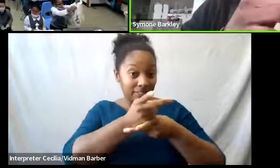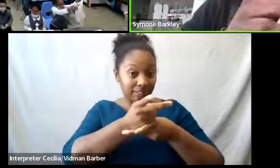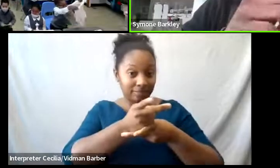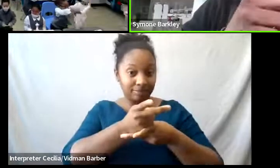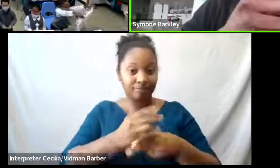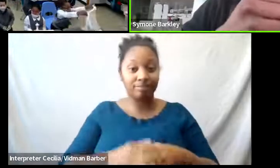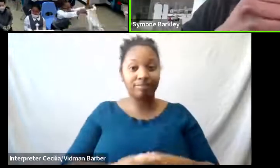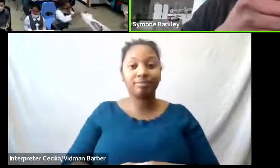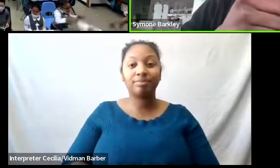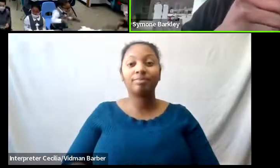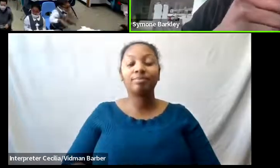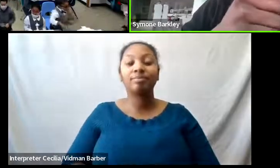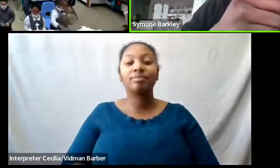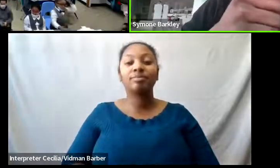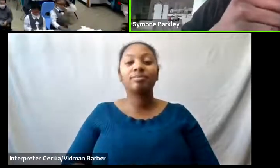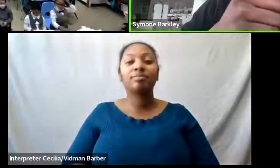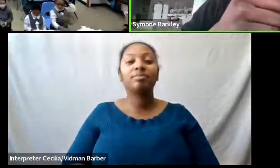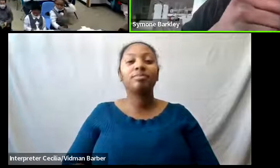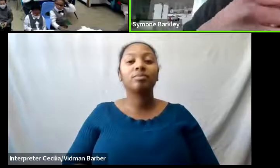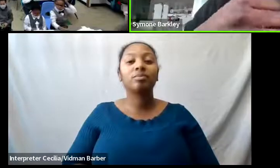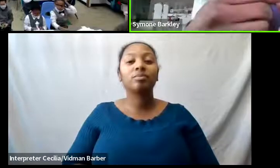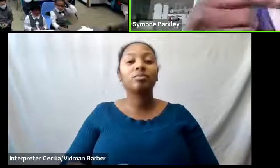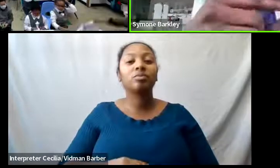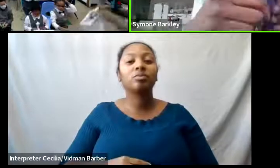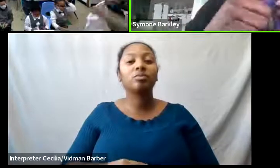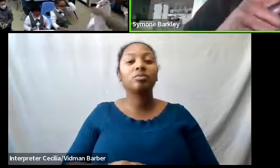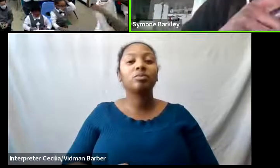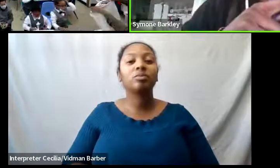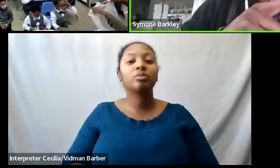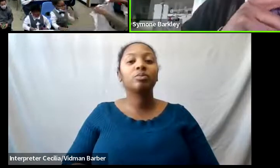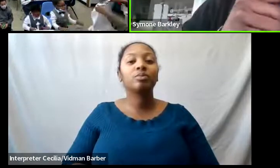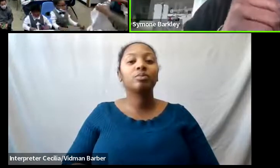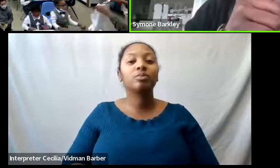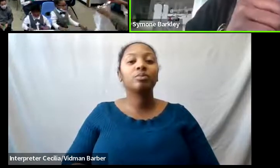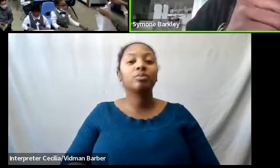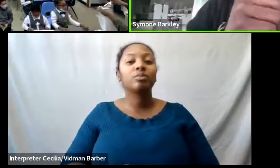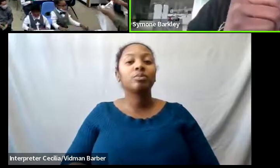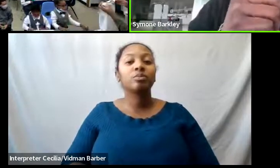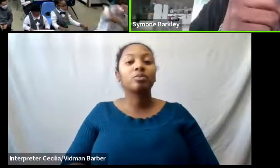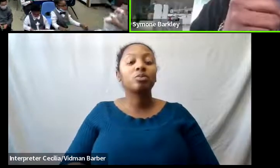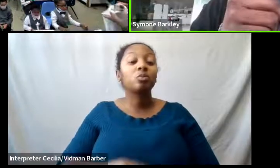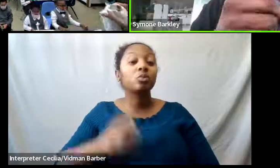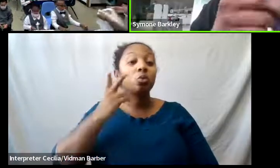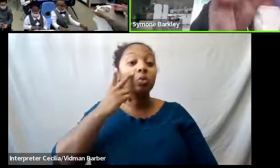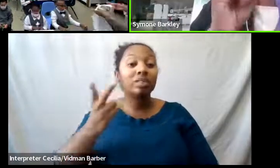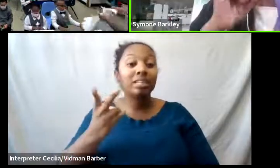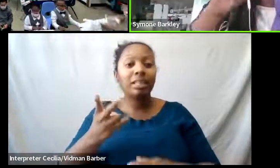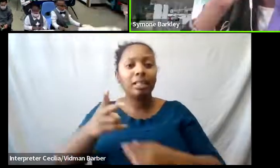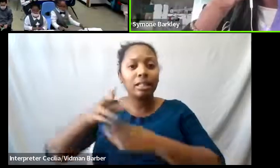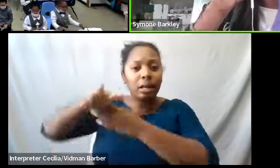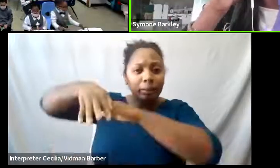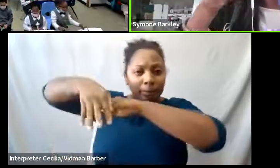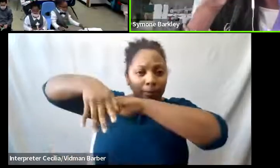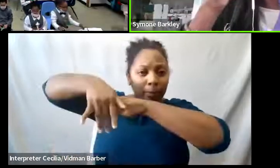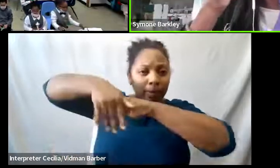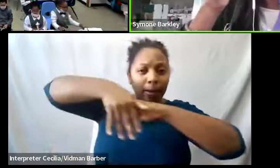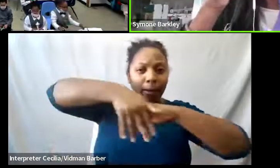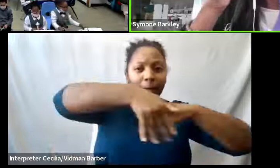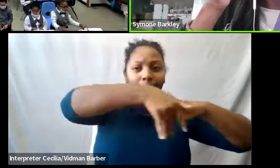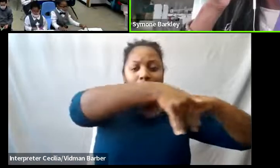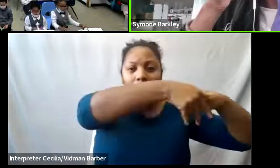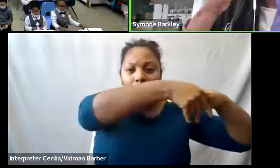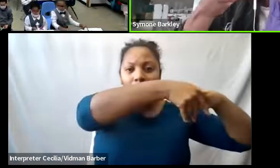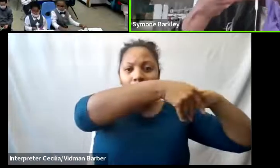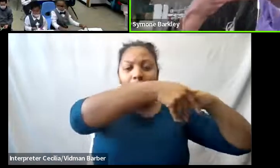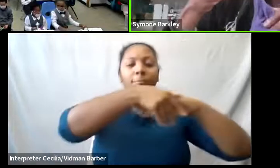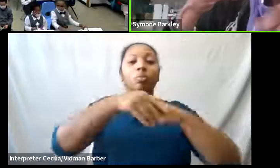take these little slits at the bottom of your shirt and you're going to tie a knot, okay? The piece